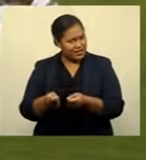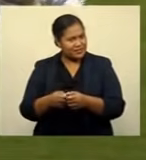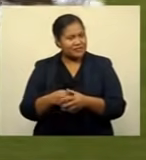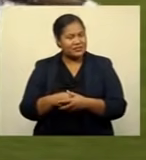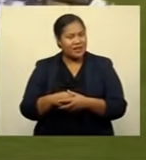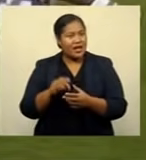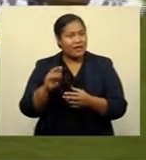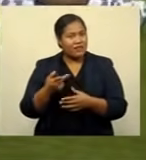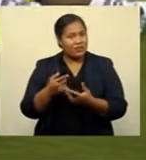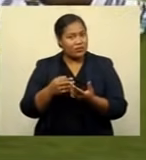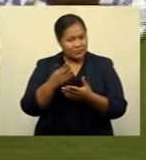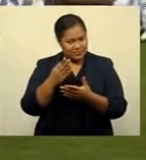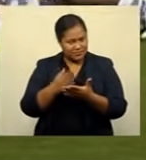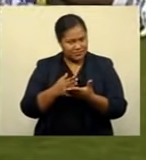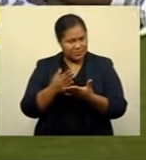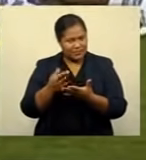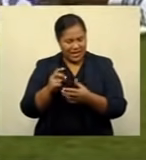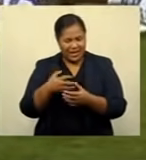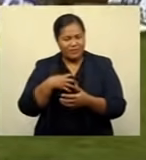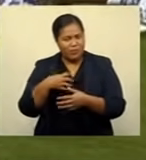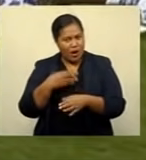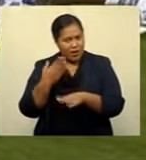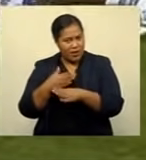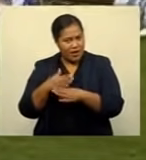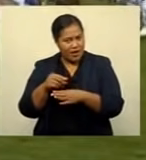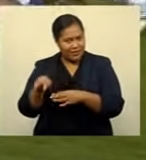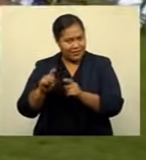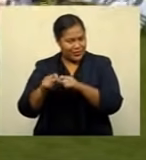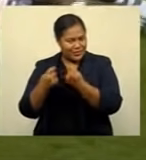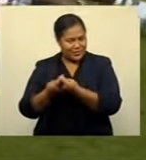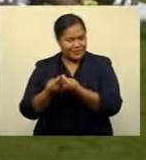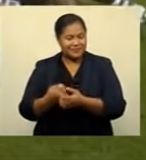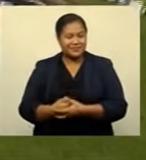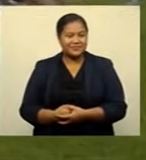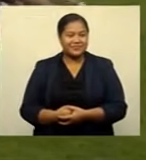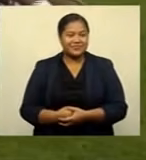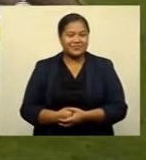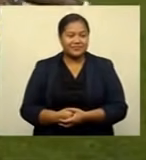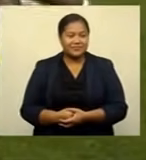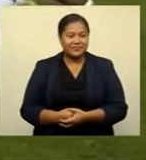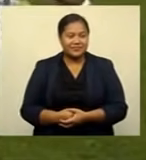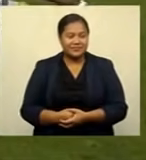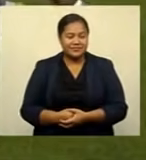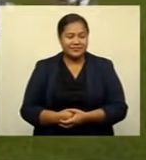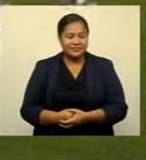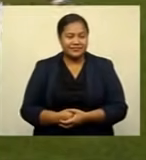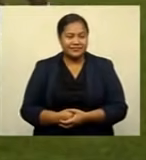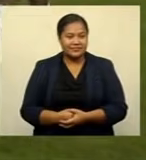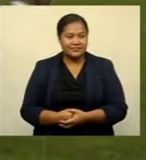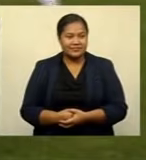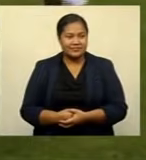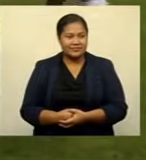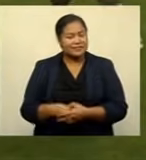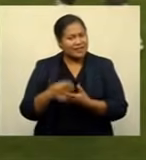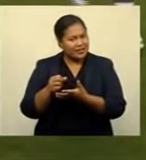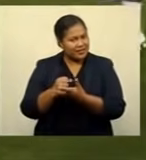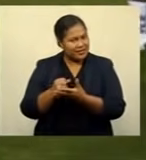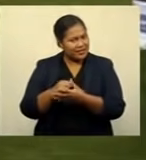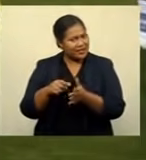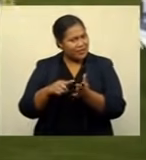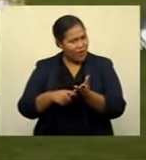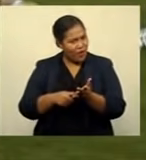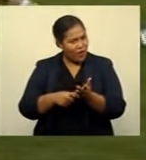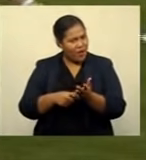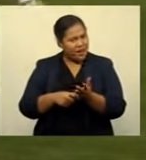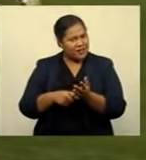Cotter, the set pieces need more work. Set! They held the ball. I mean, the All Blacks went to the line-out